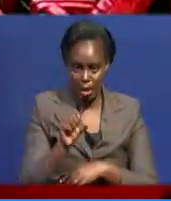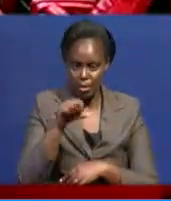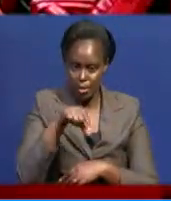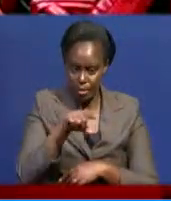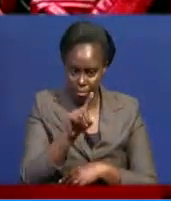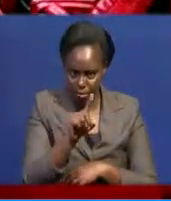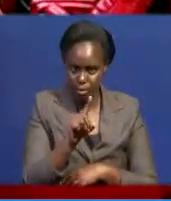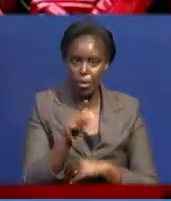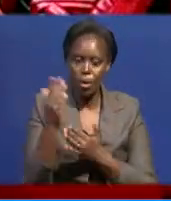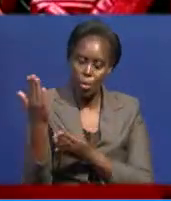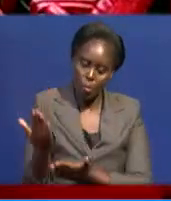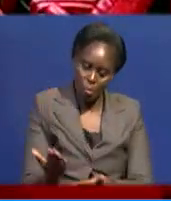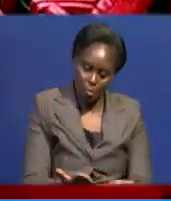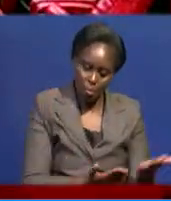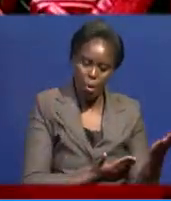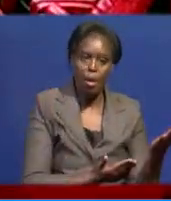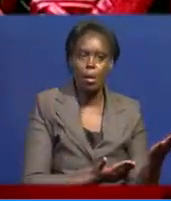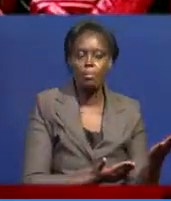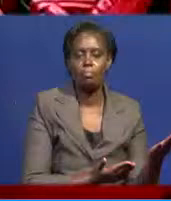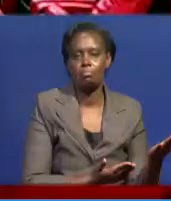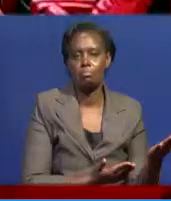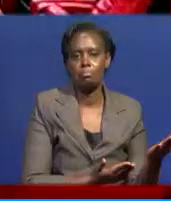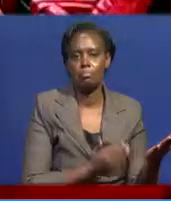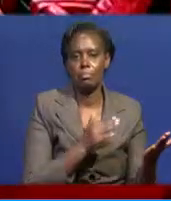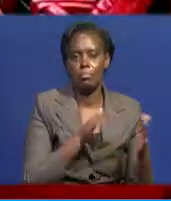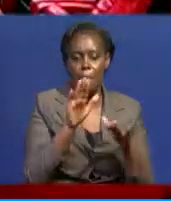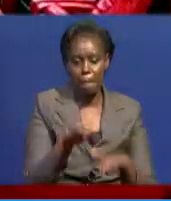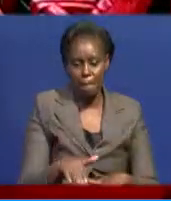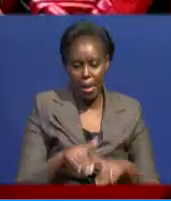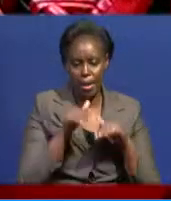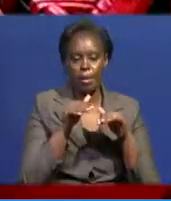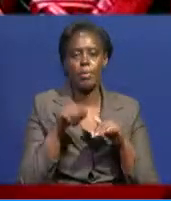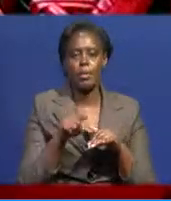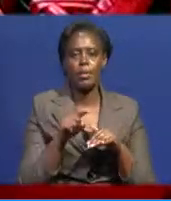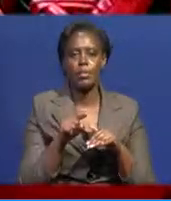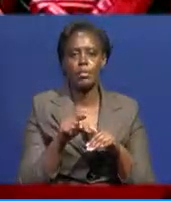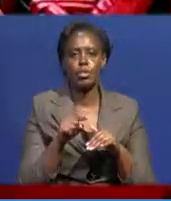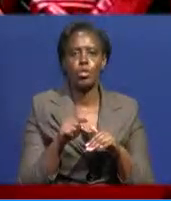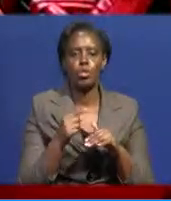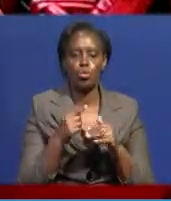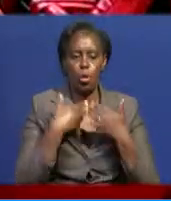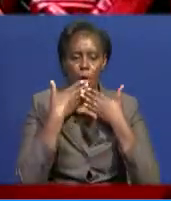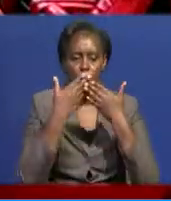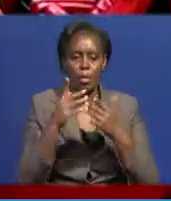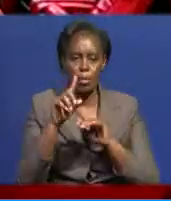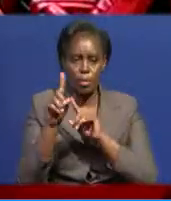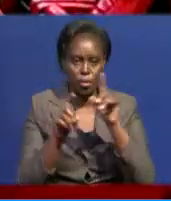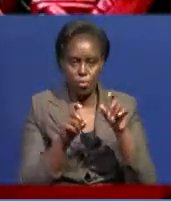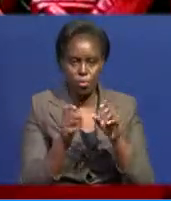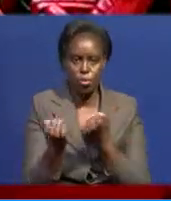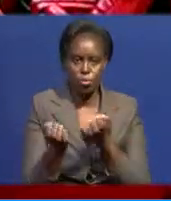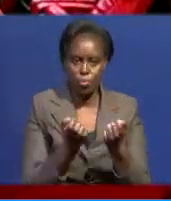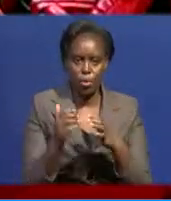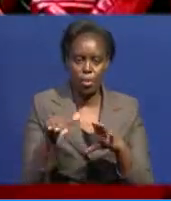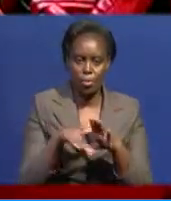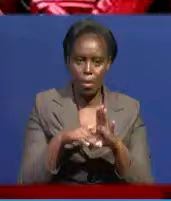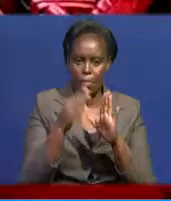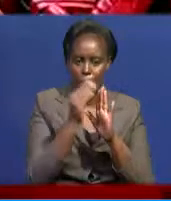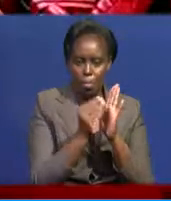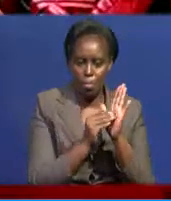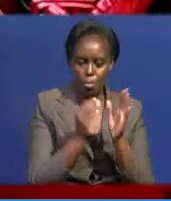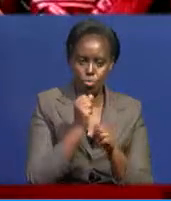be welcomed into the chambers to attend to the business that the members are set